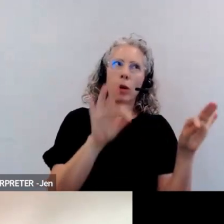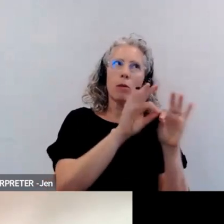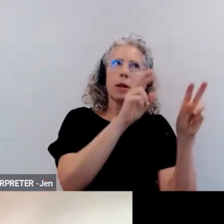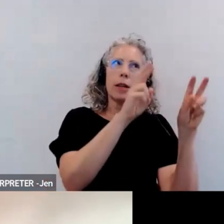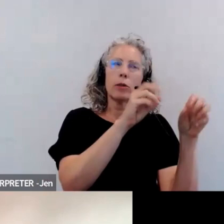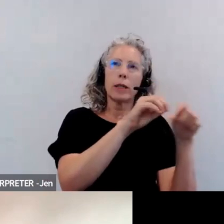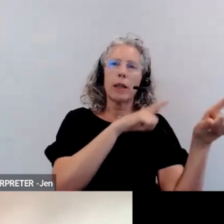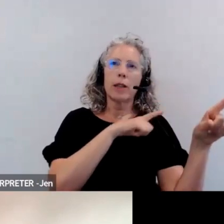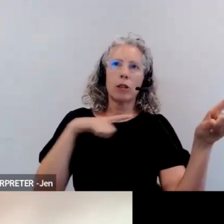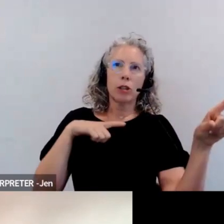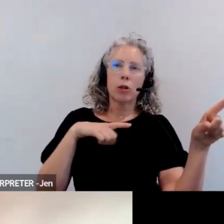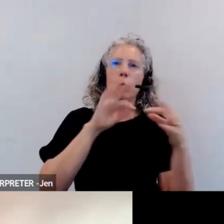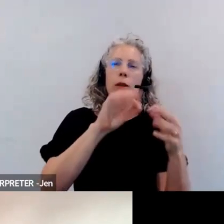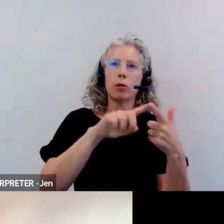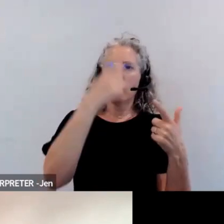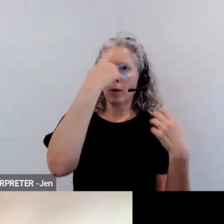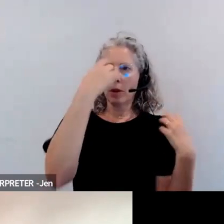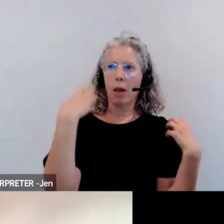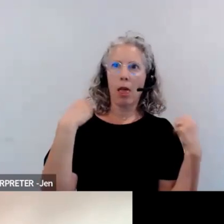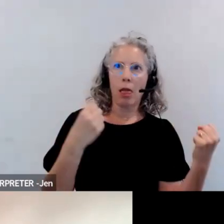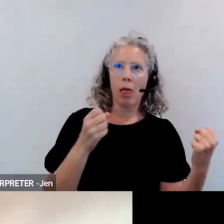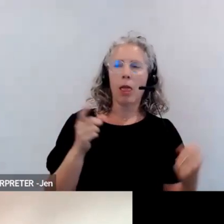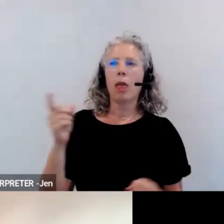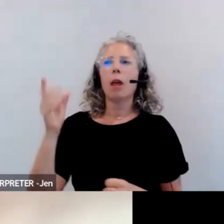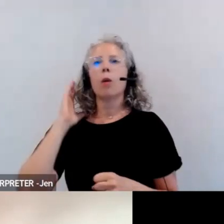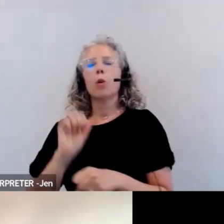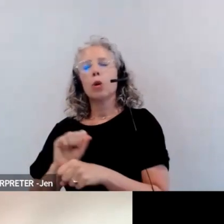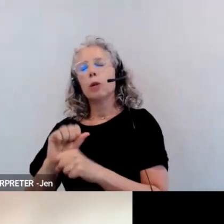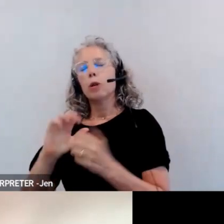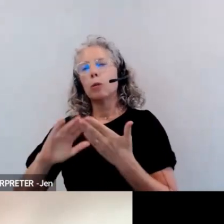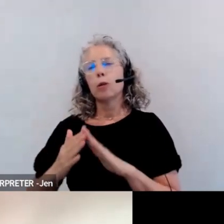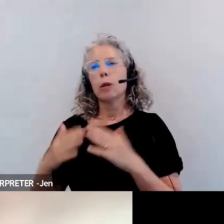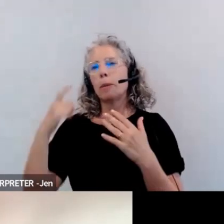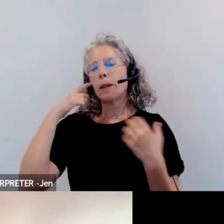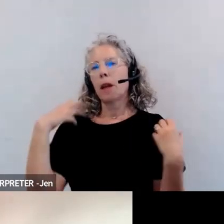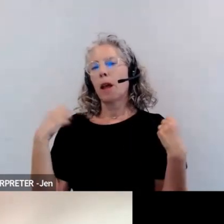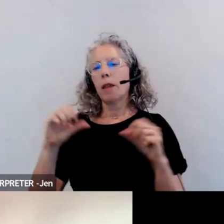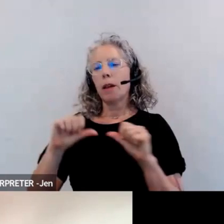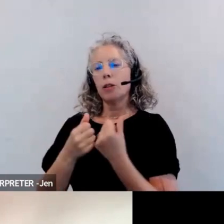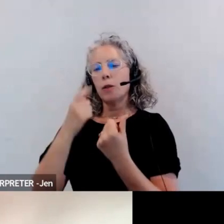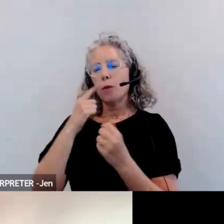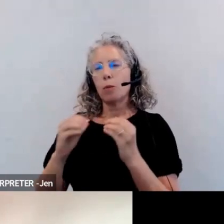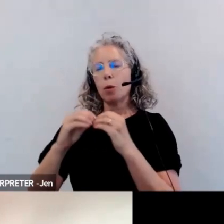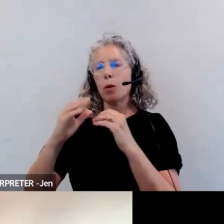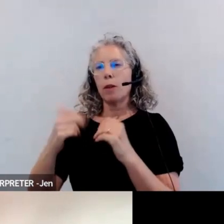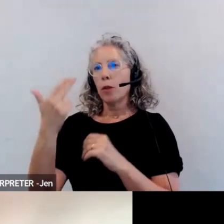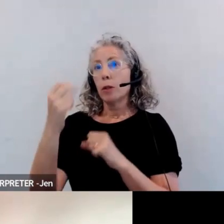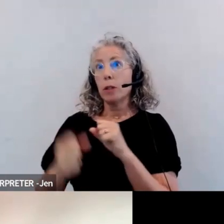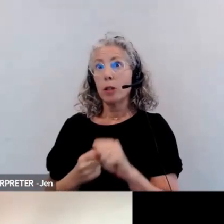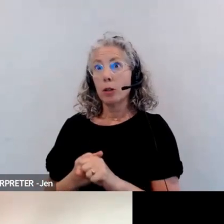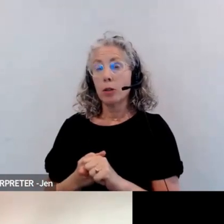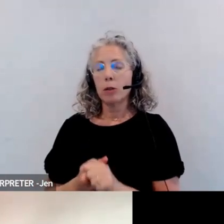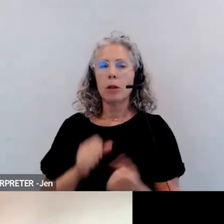to mental health. Thomas worked in a community mental health agency for over 13 years and in a